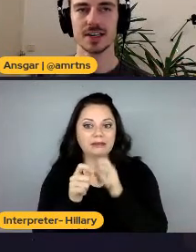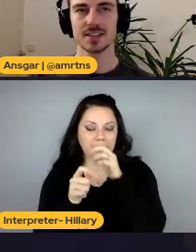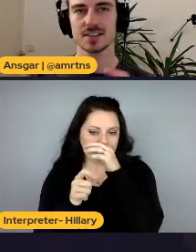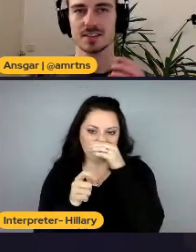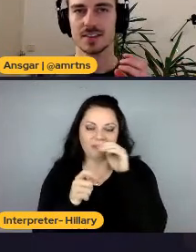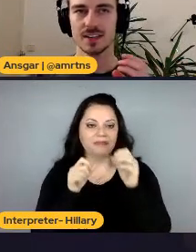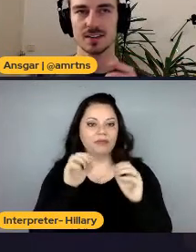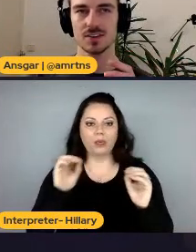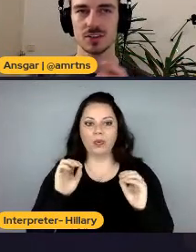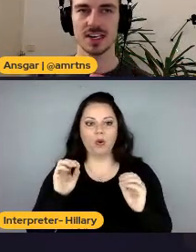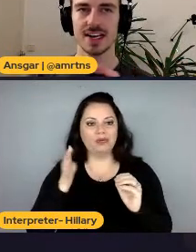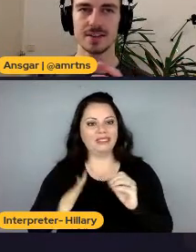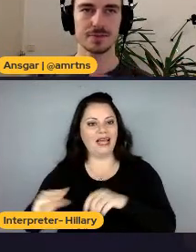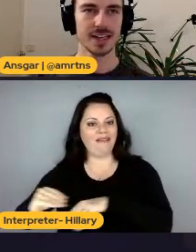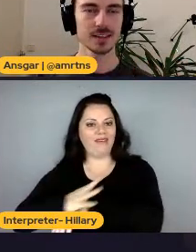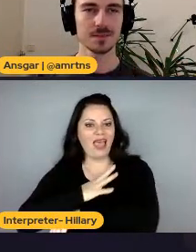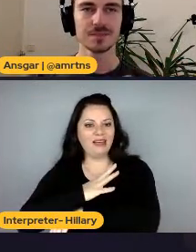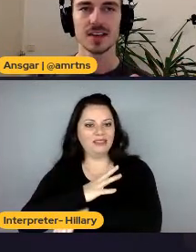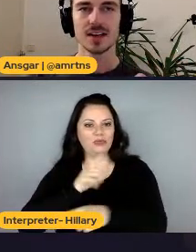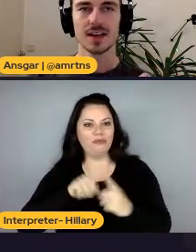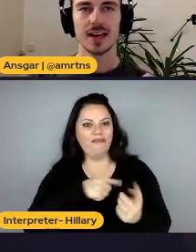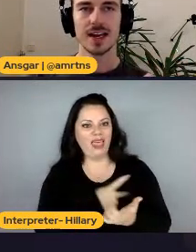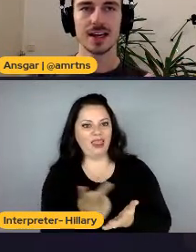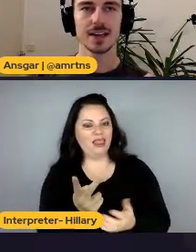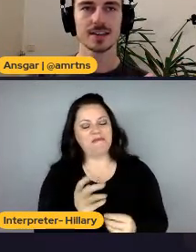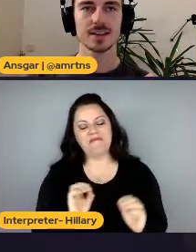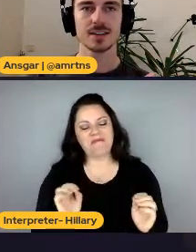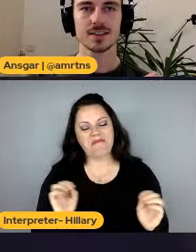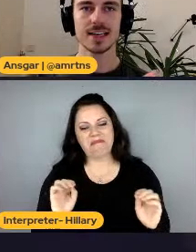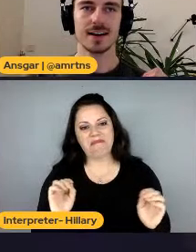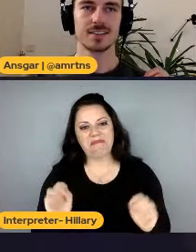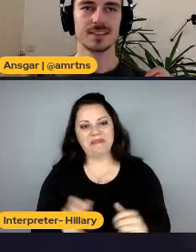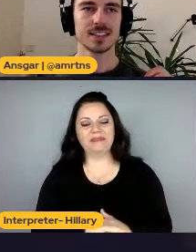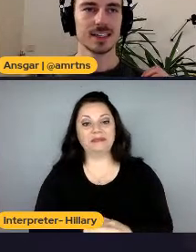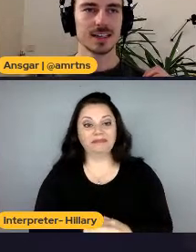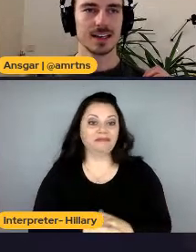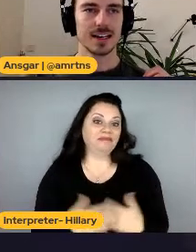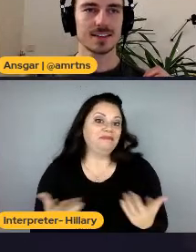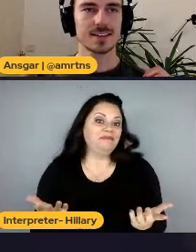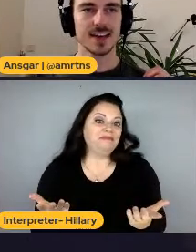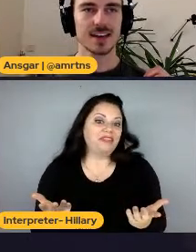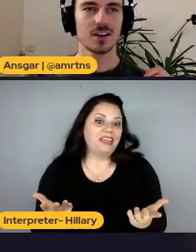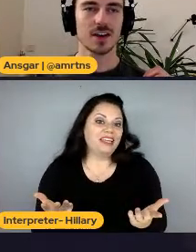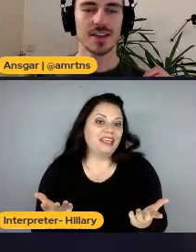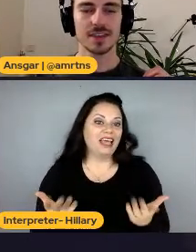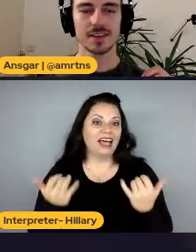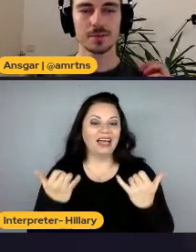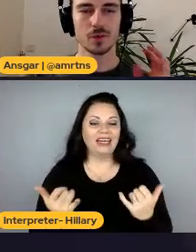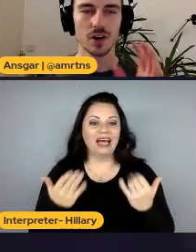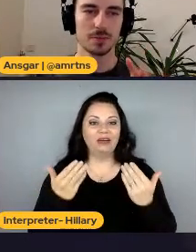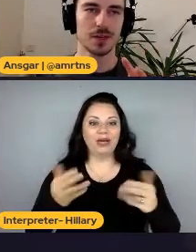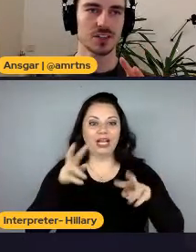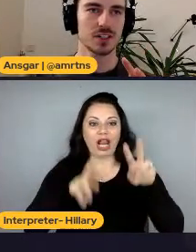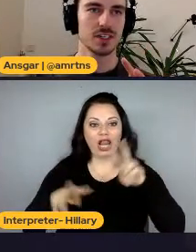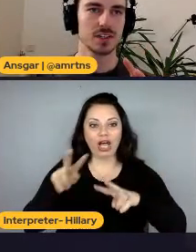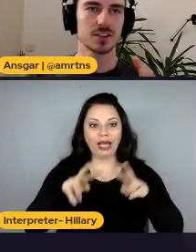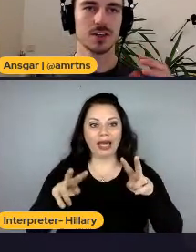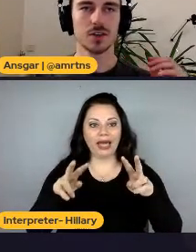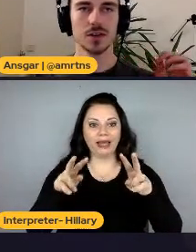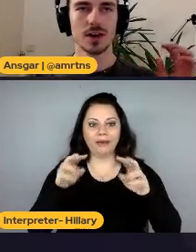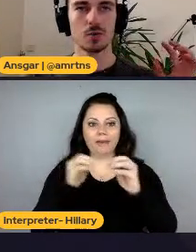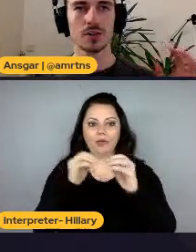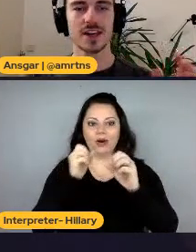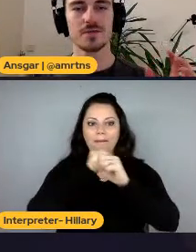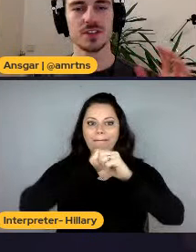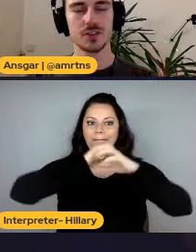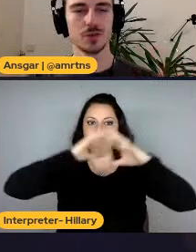side effects that could kind of fail. And let's take a look at the broader picture here.